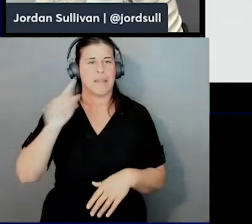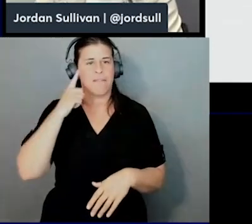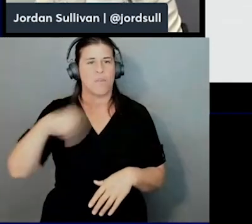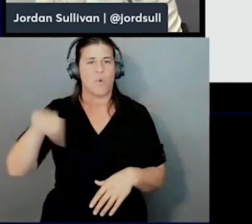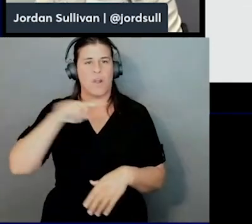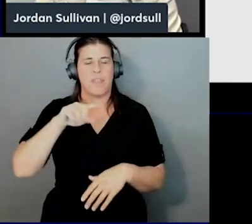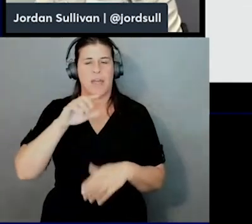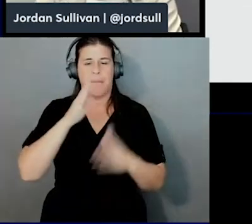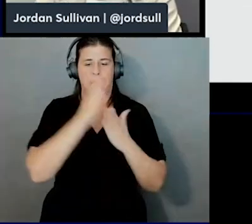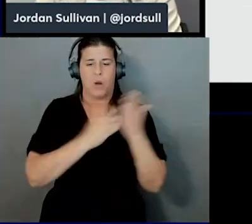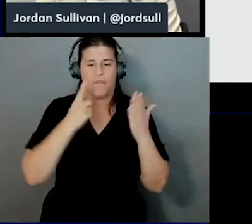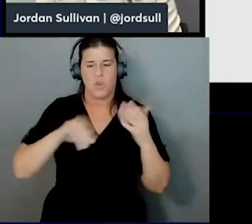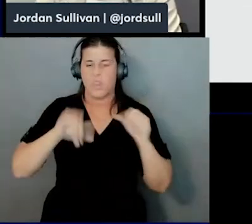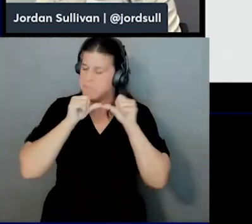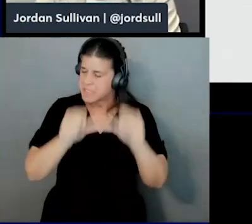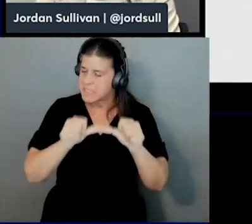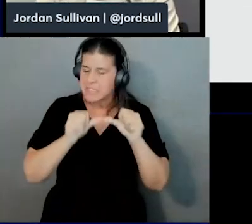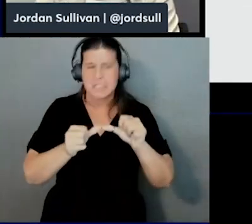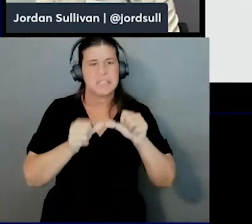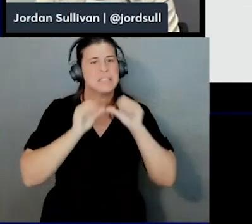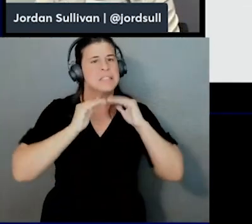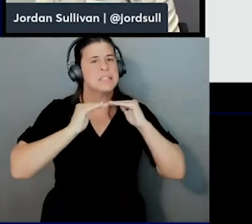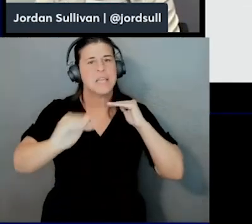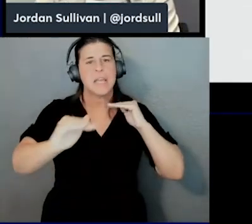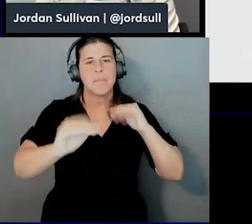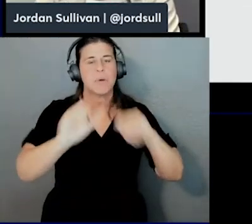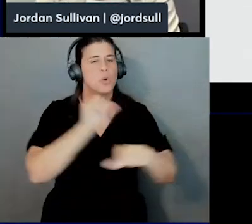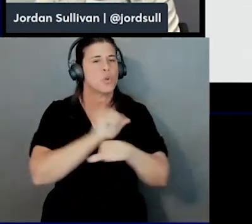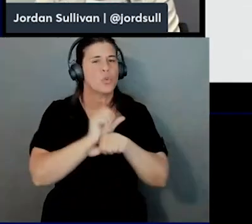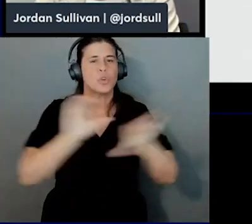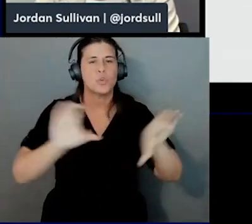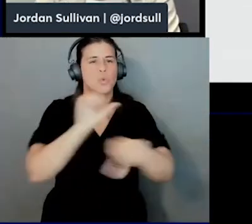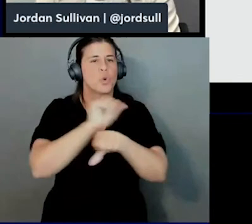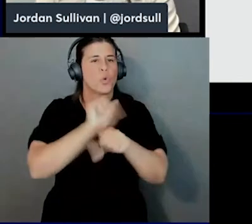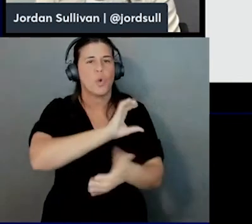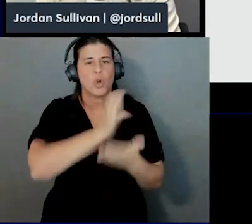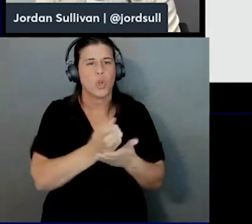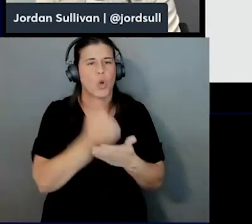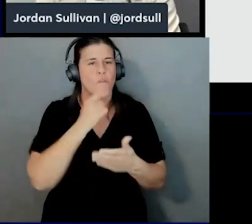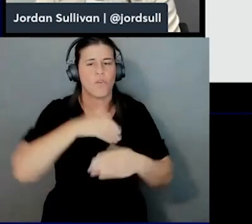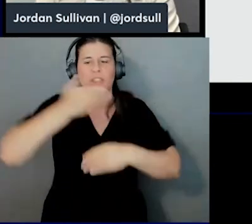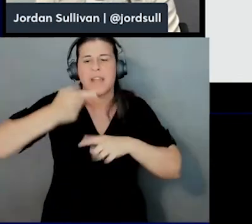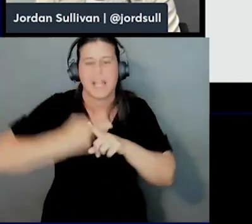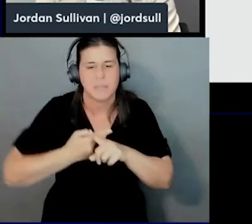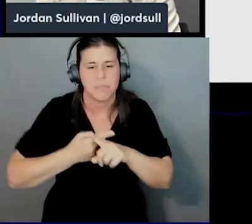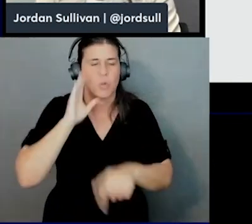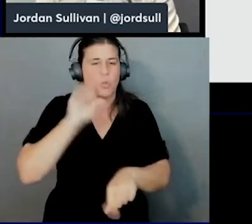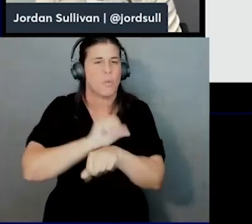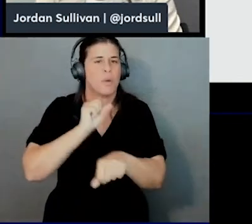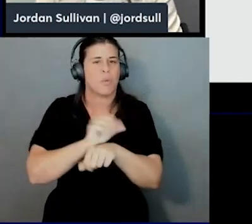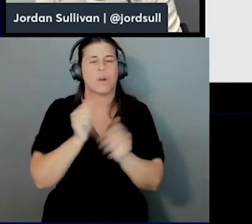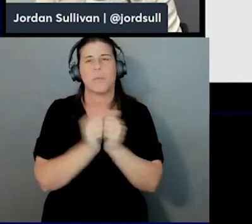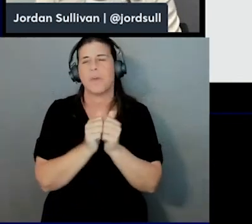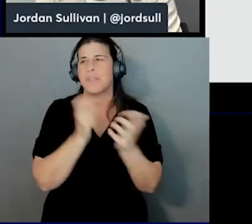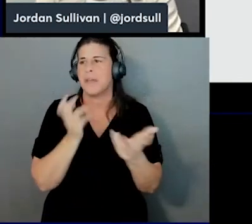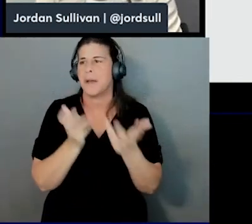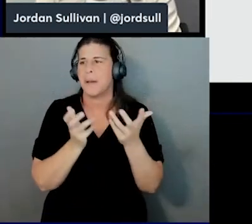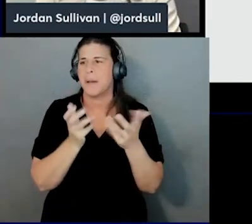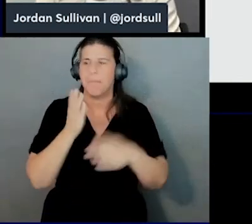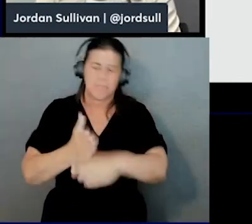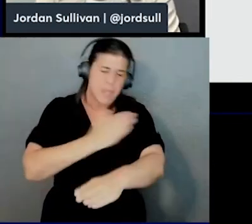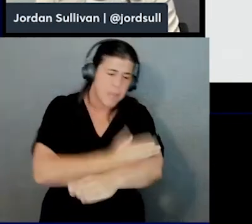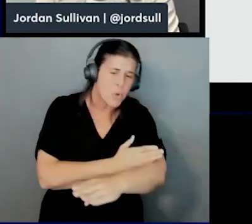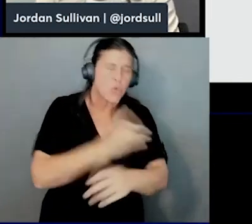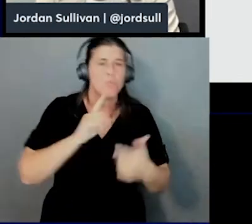it's stable. You can run your workloads. For the following months, we will be working on improvements, adding